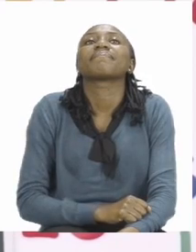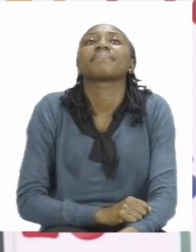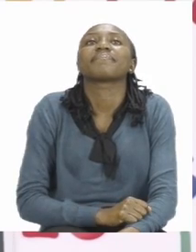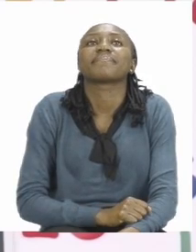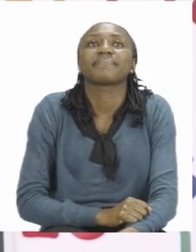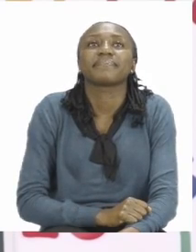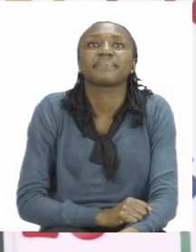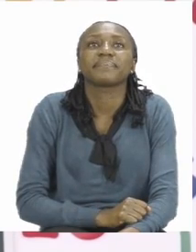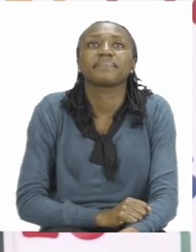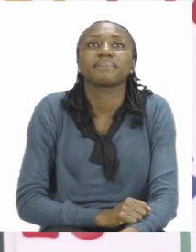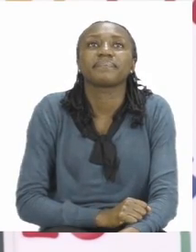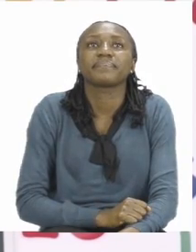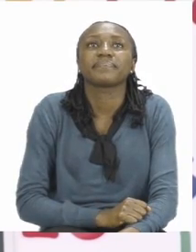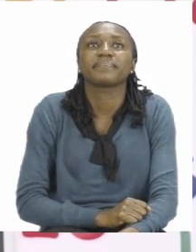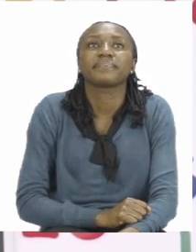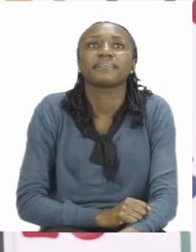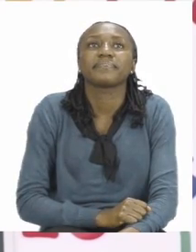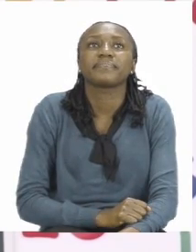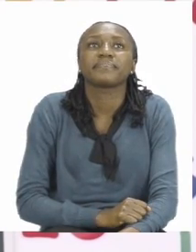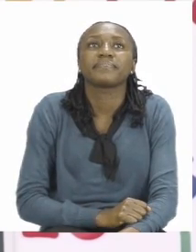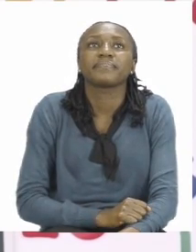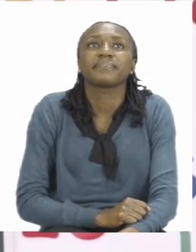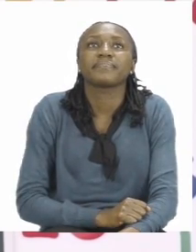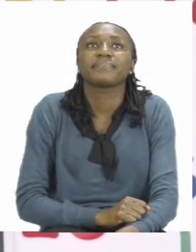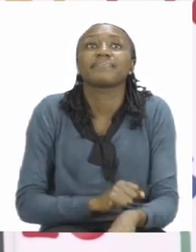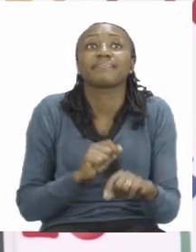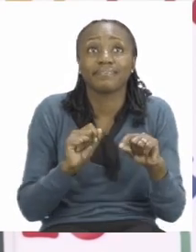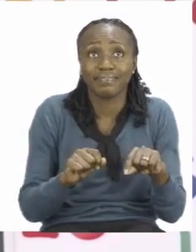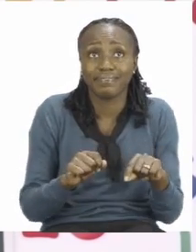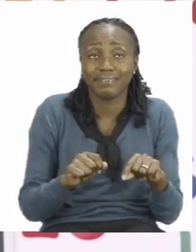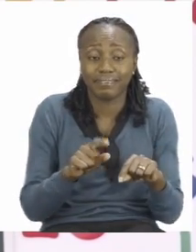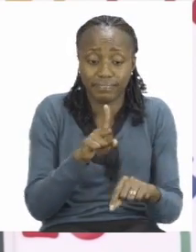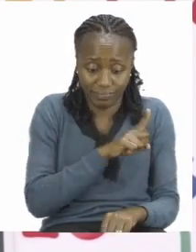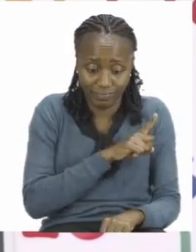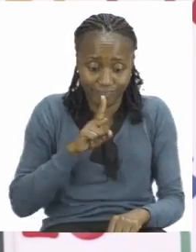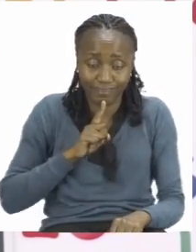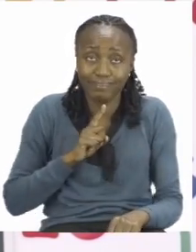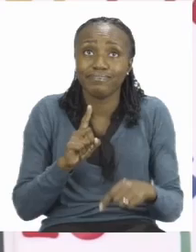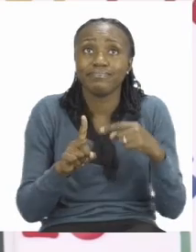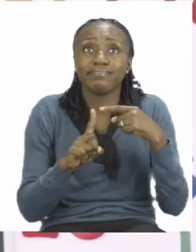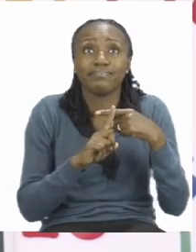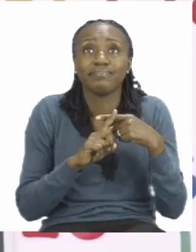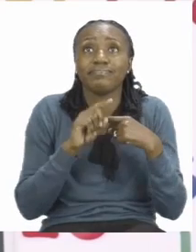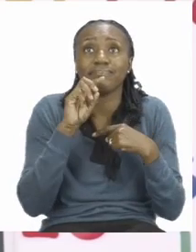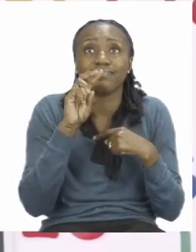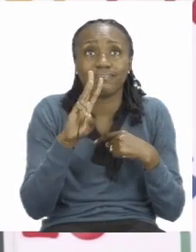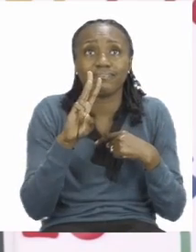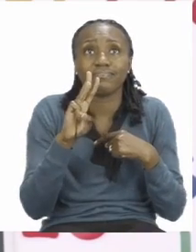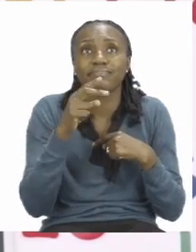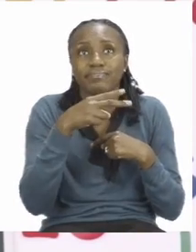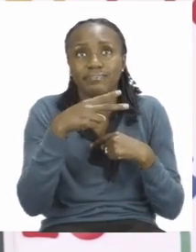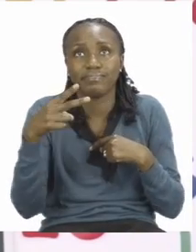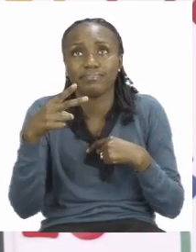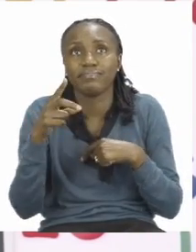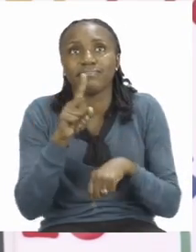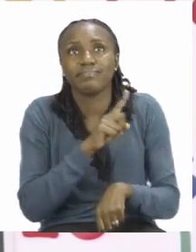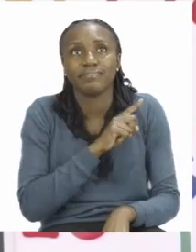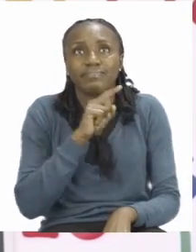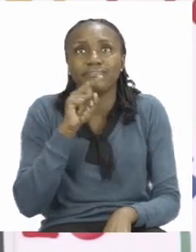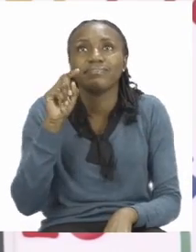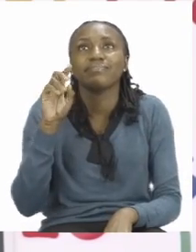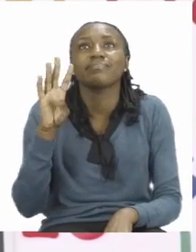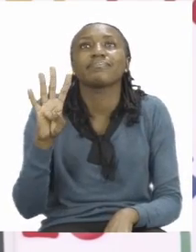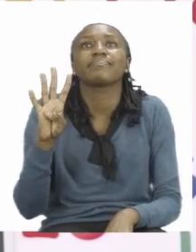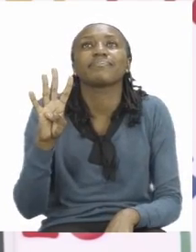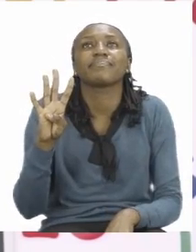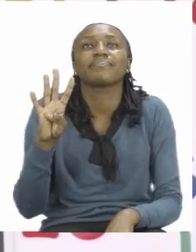go. So now our sum says 11 plus 3 equals